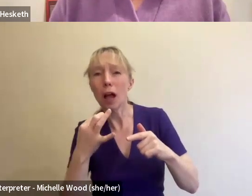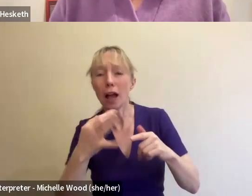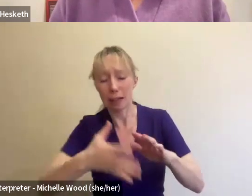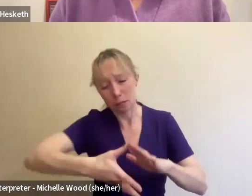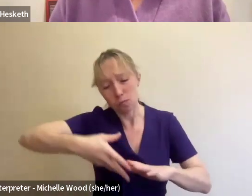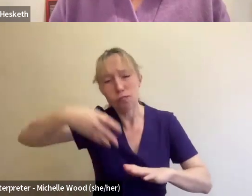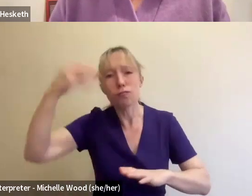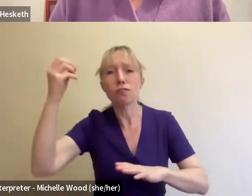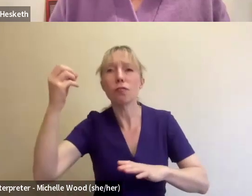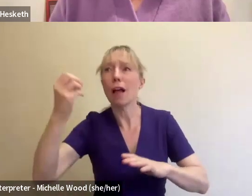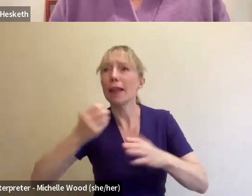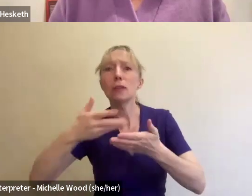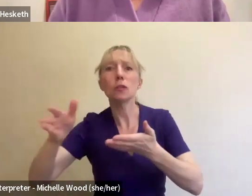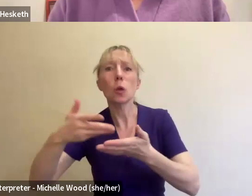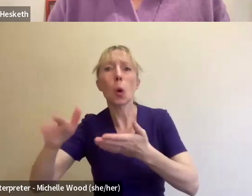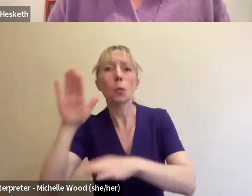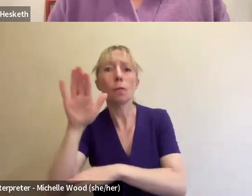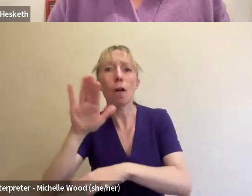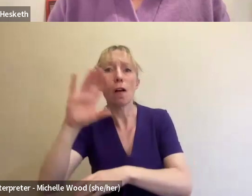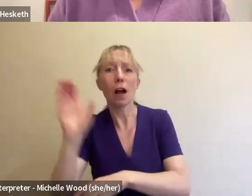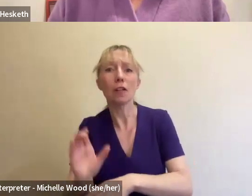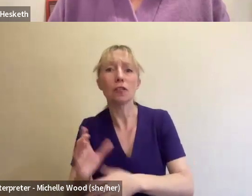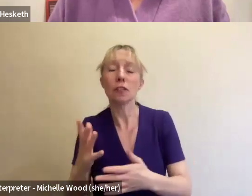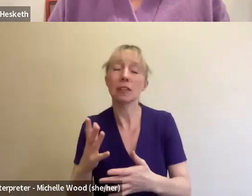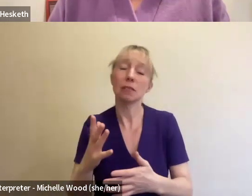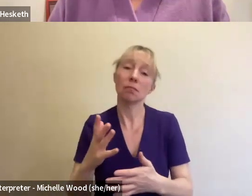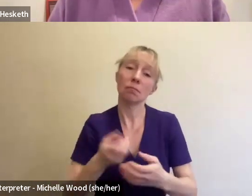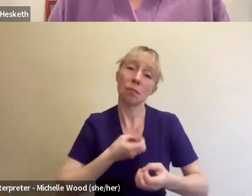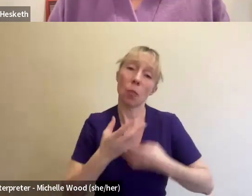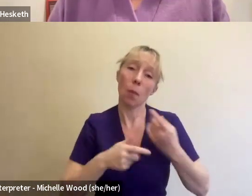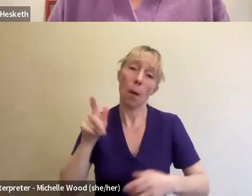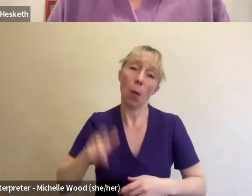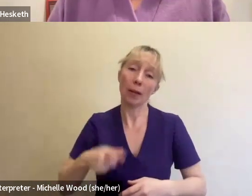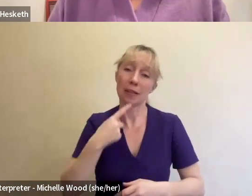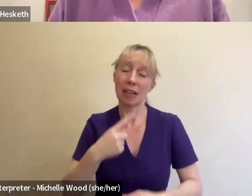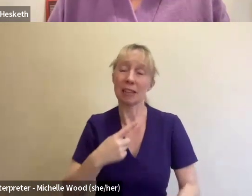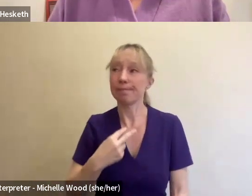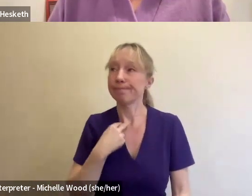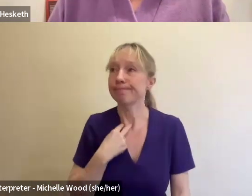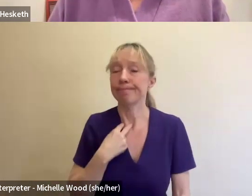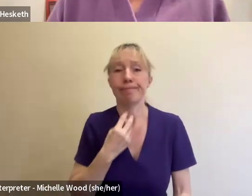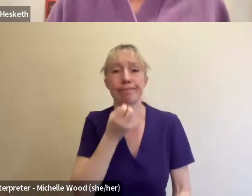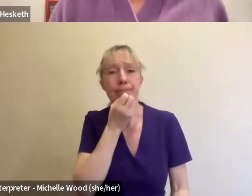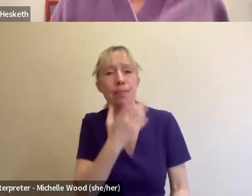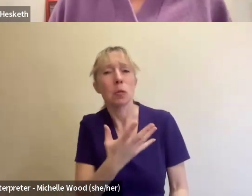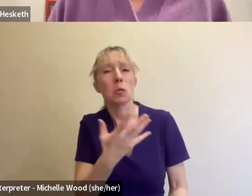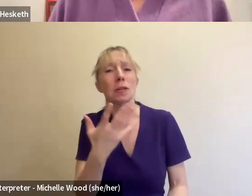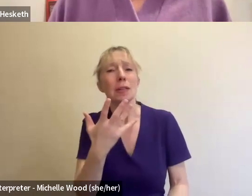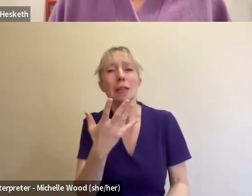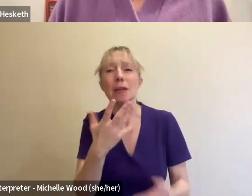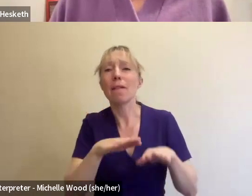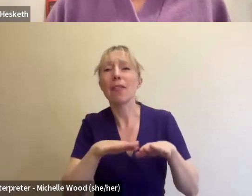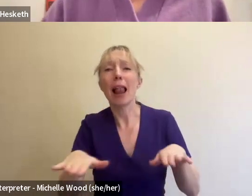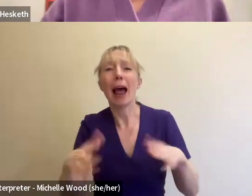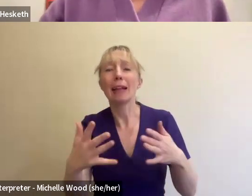the scenario in which the beauty of the land and the evergreen landscape of yesteryears can only be seen